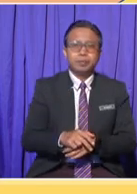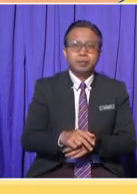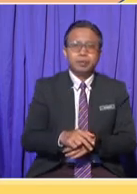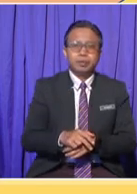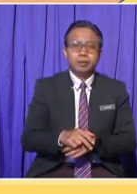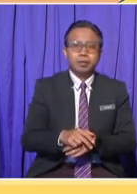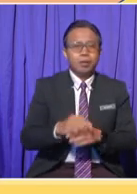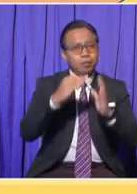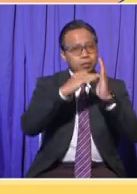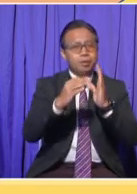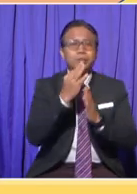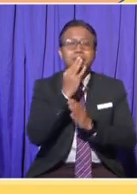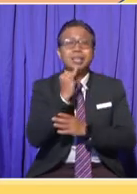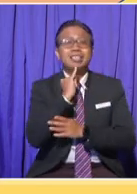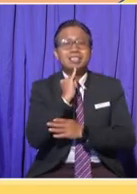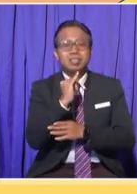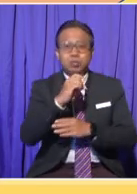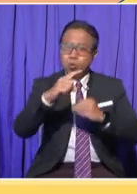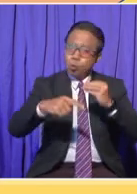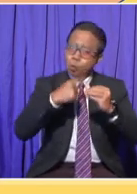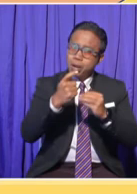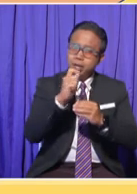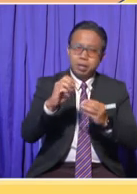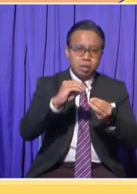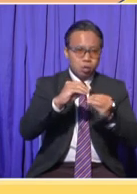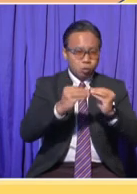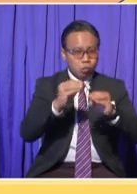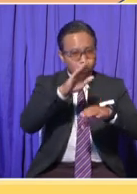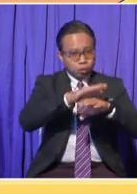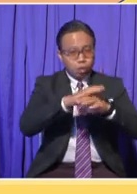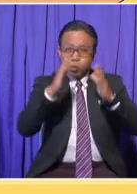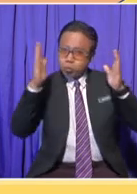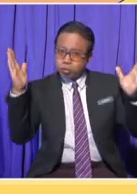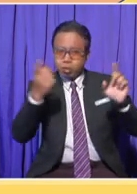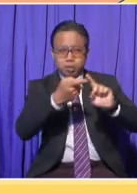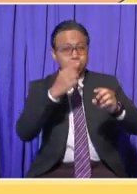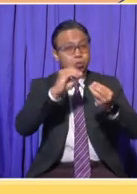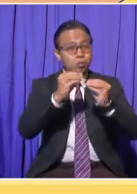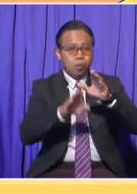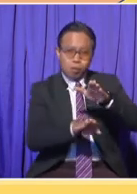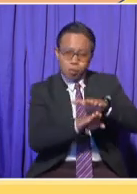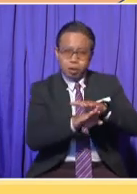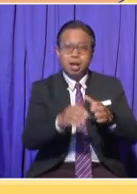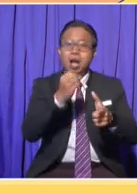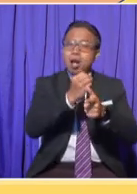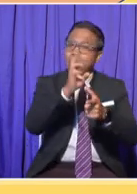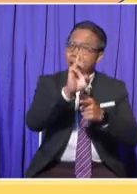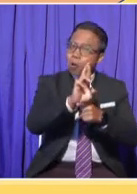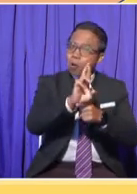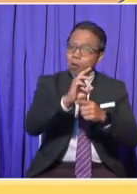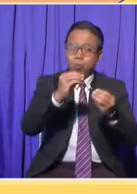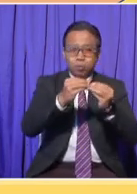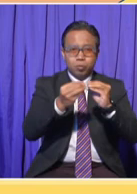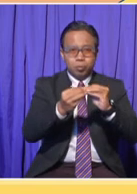Improper fraction is when the numerator is larger than denominator or the